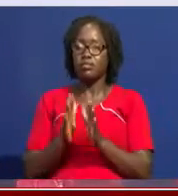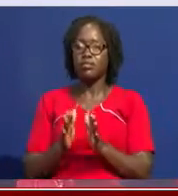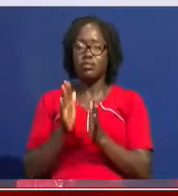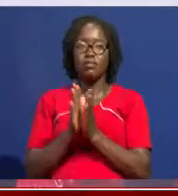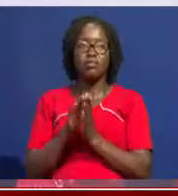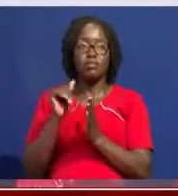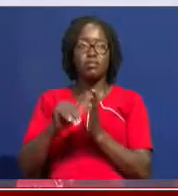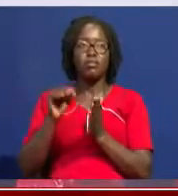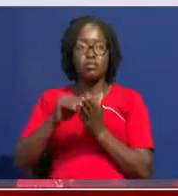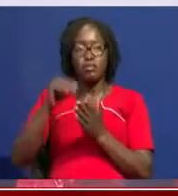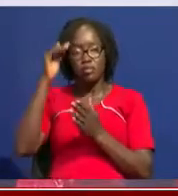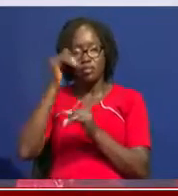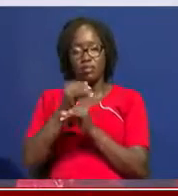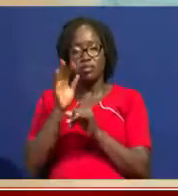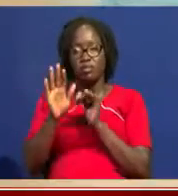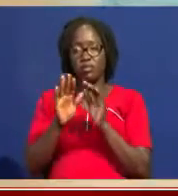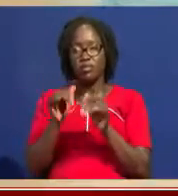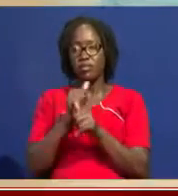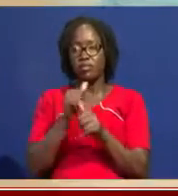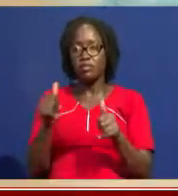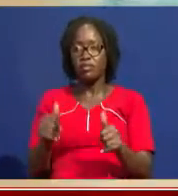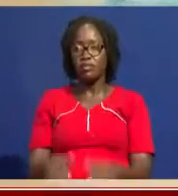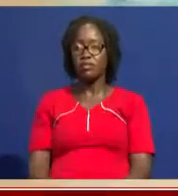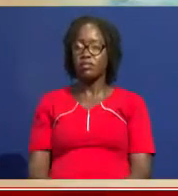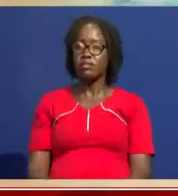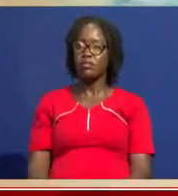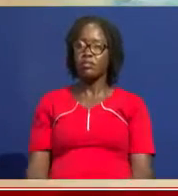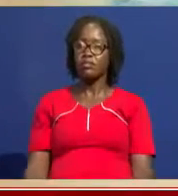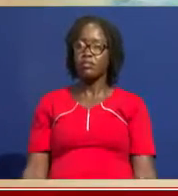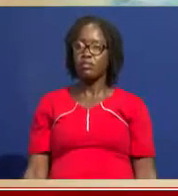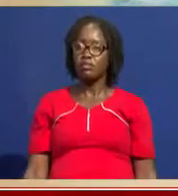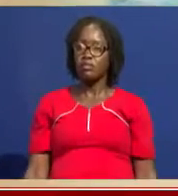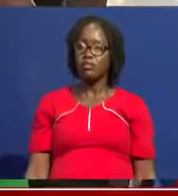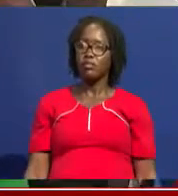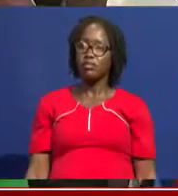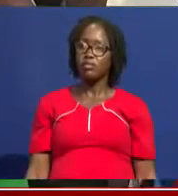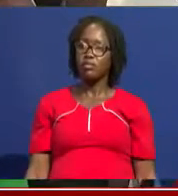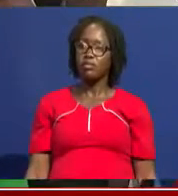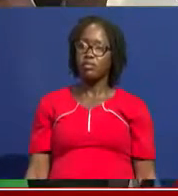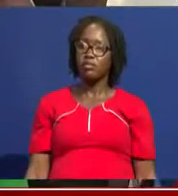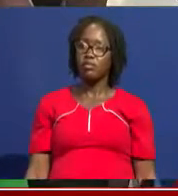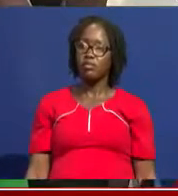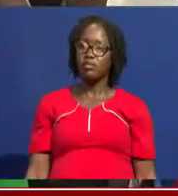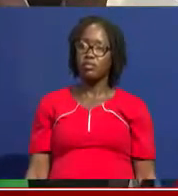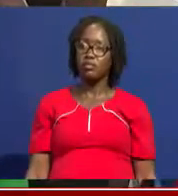and be able to do their jobs effectively. Frederick Mwoki for Prime Edition.